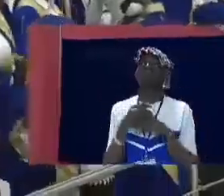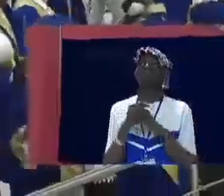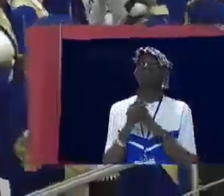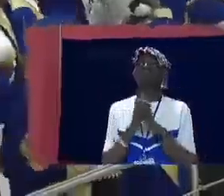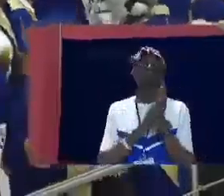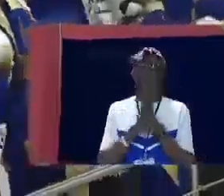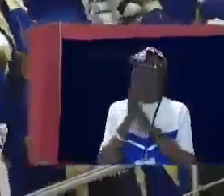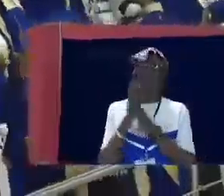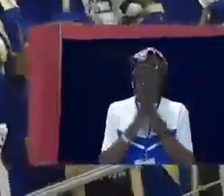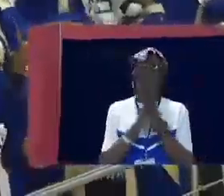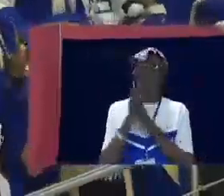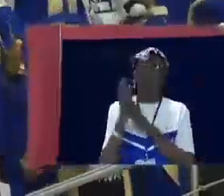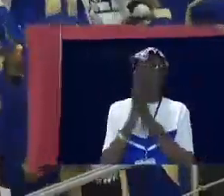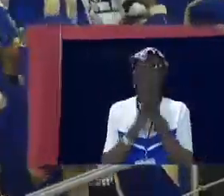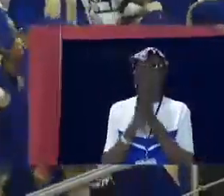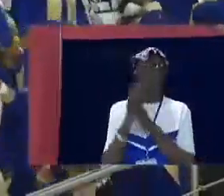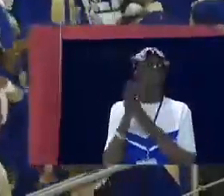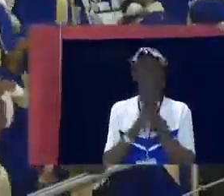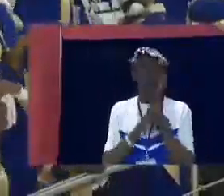ajaga danu.